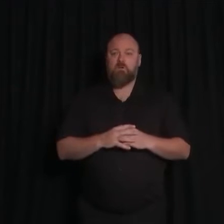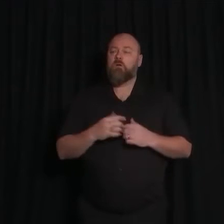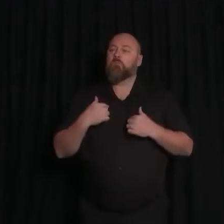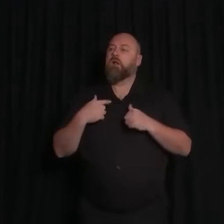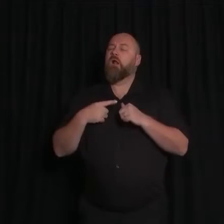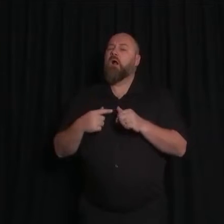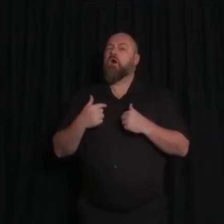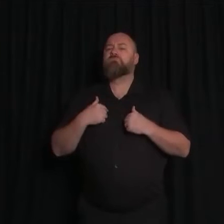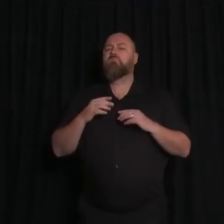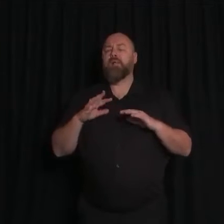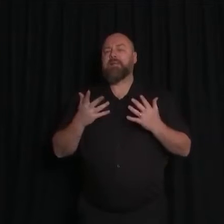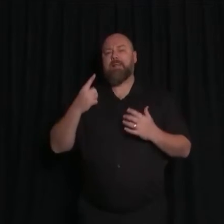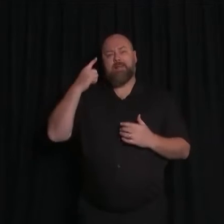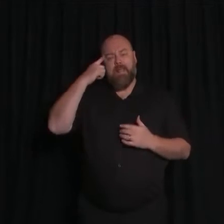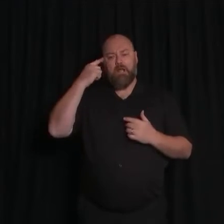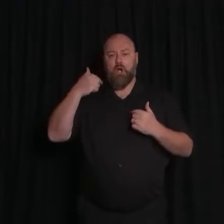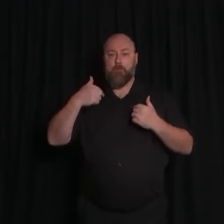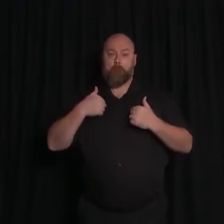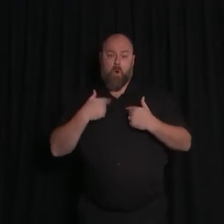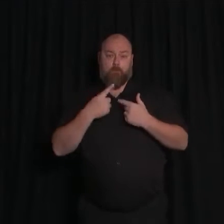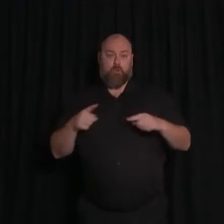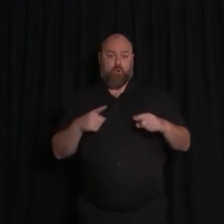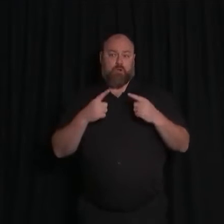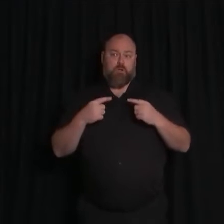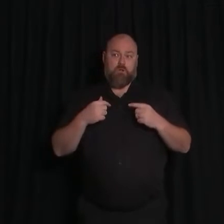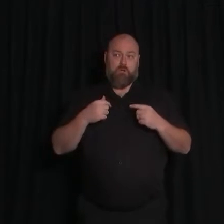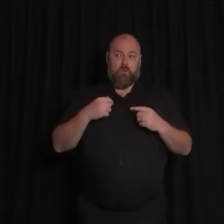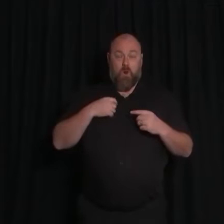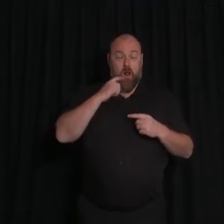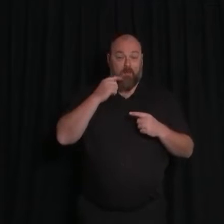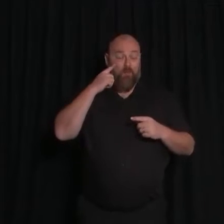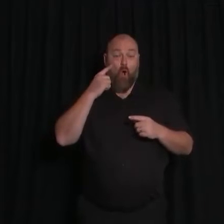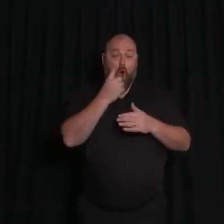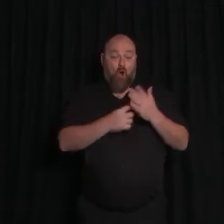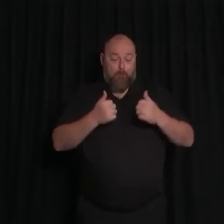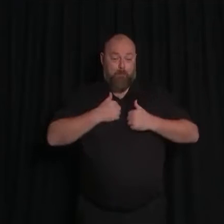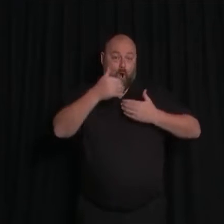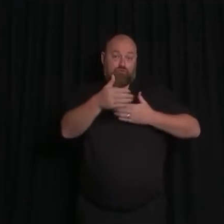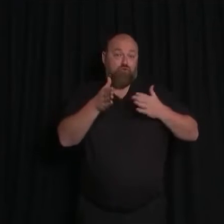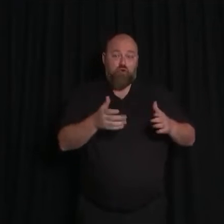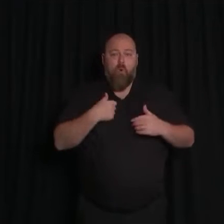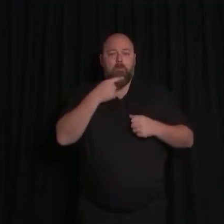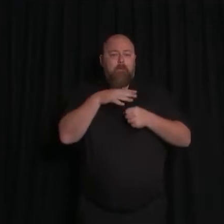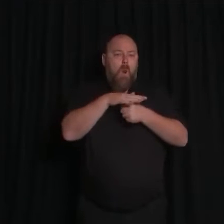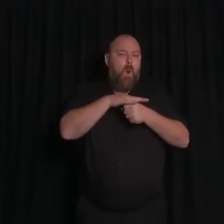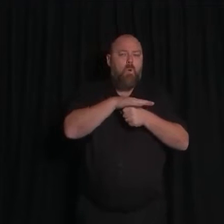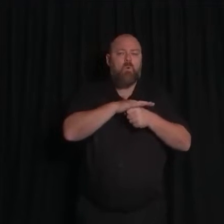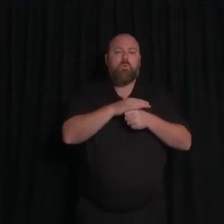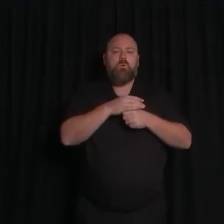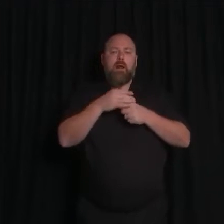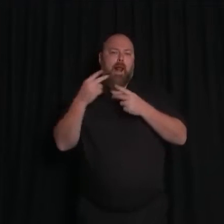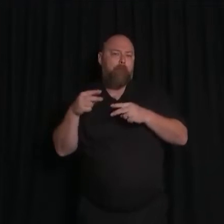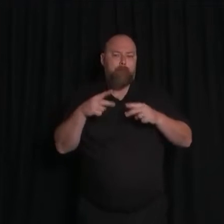I didn't think that the album would go further than maybe my bedroom or the local club scene in Toronto.